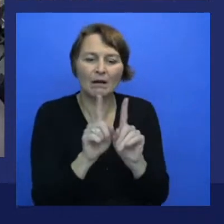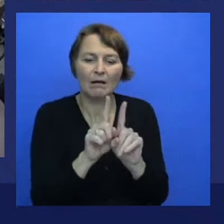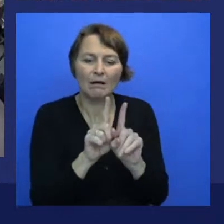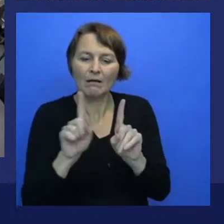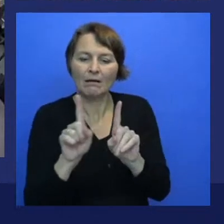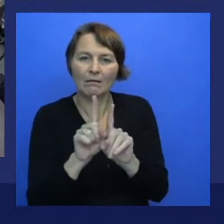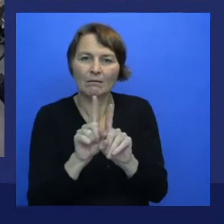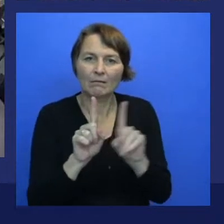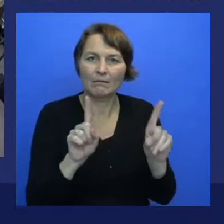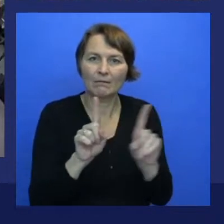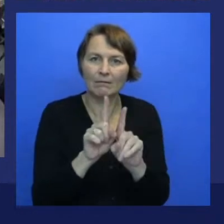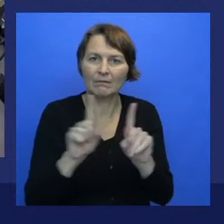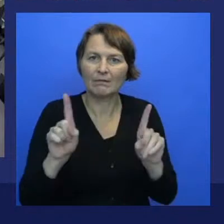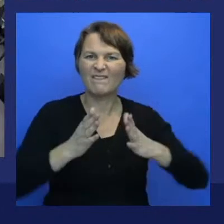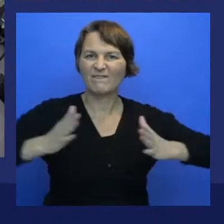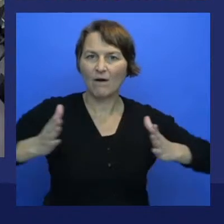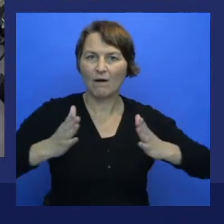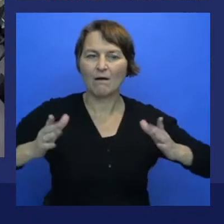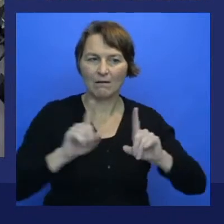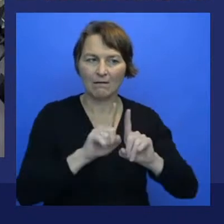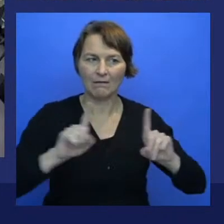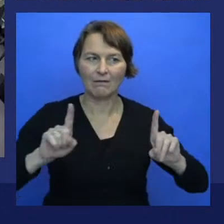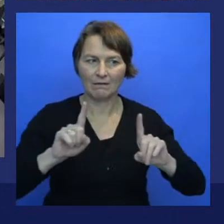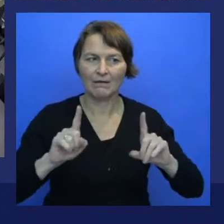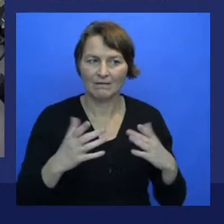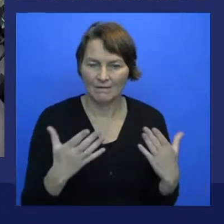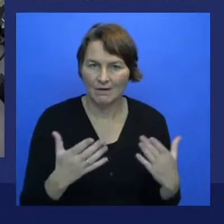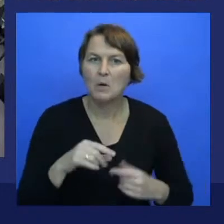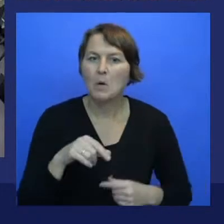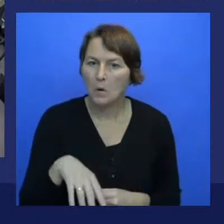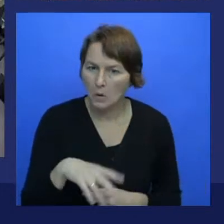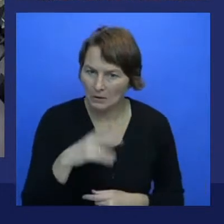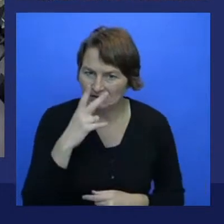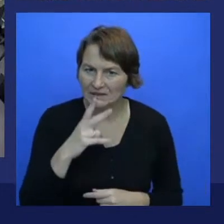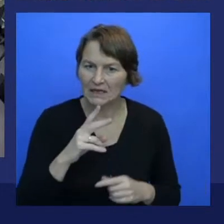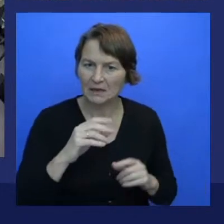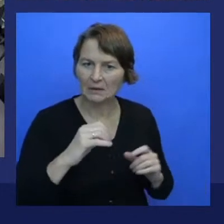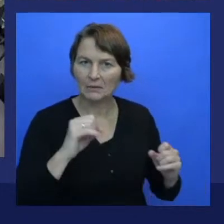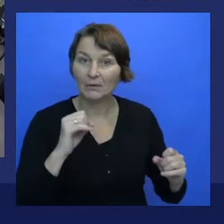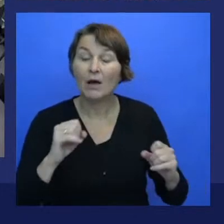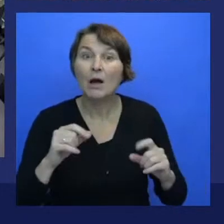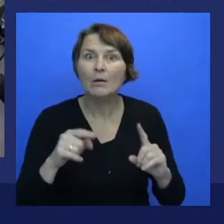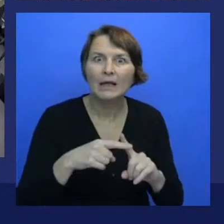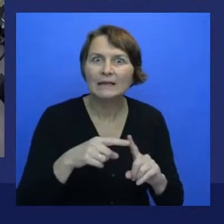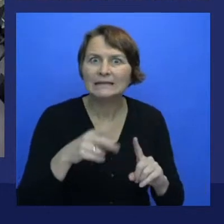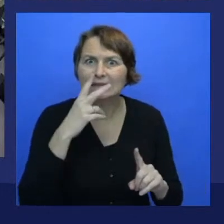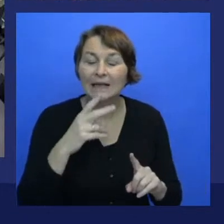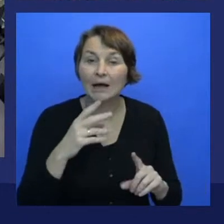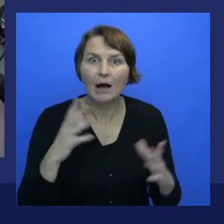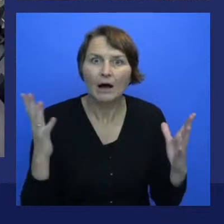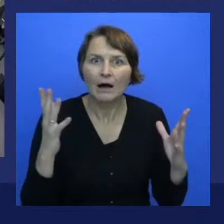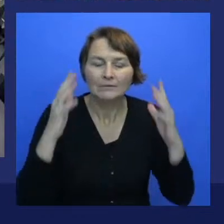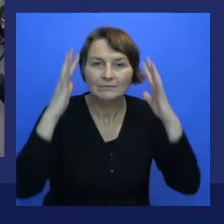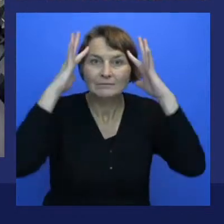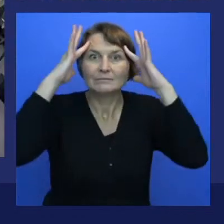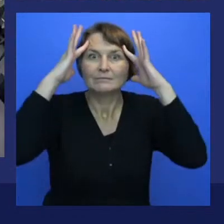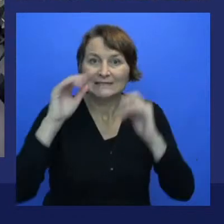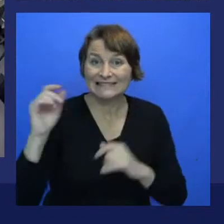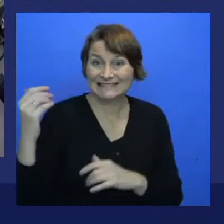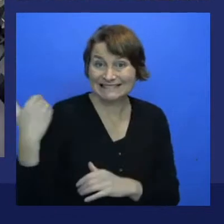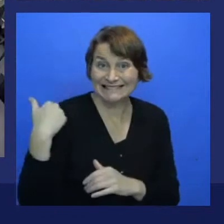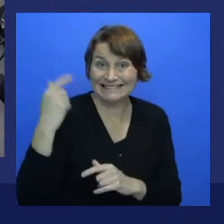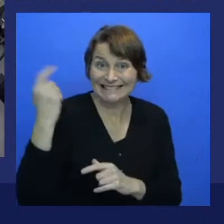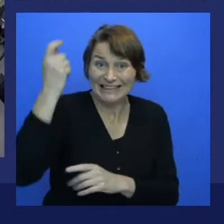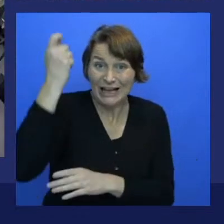That's the second thing. It will tell you how far away from them. And you can also set alerts to tell you when certain criteria